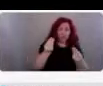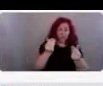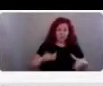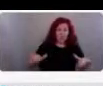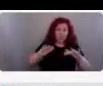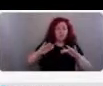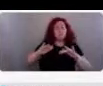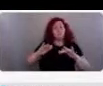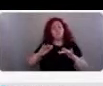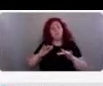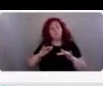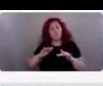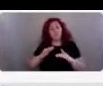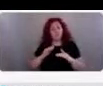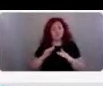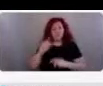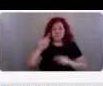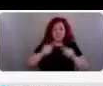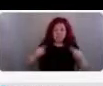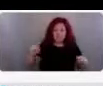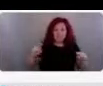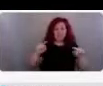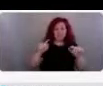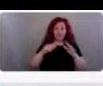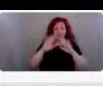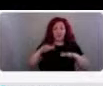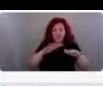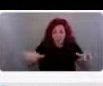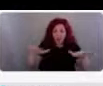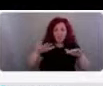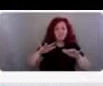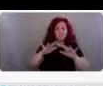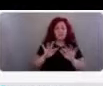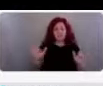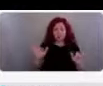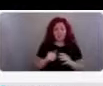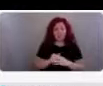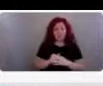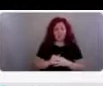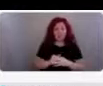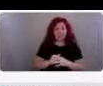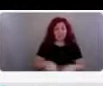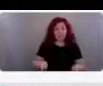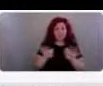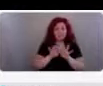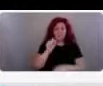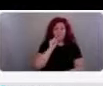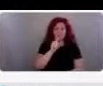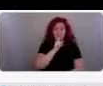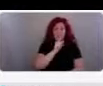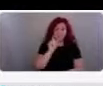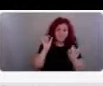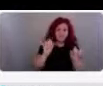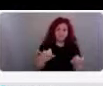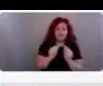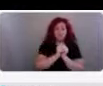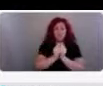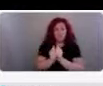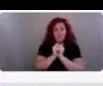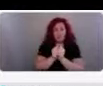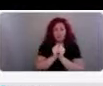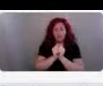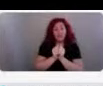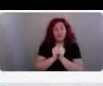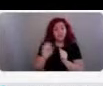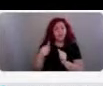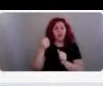neighborhoods etc keep scots keep greater scottsdale together i've heard several other folks who are also